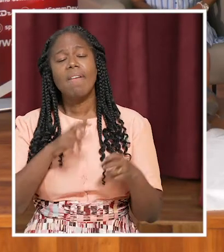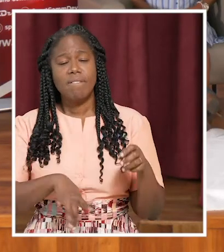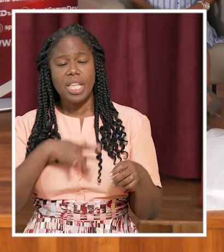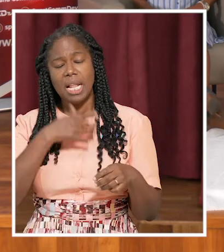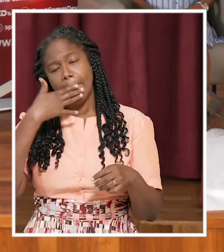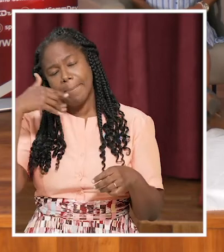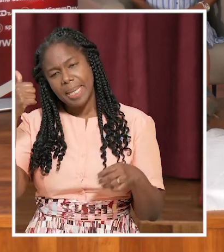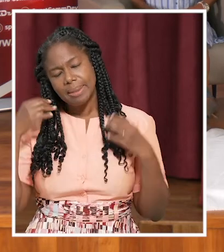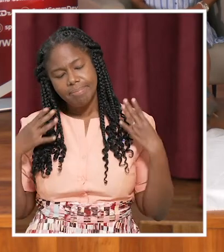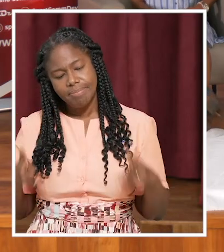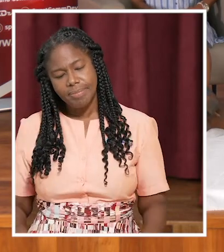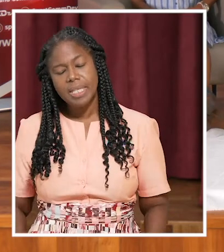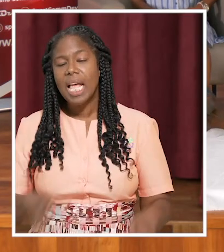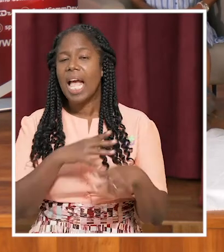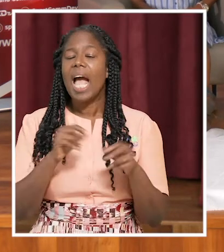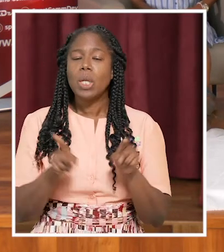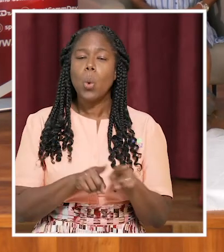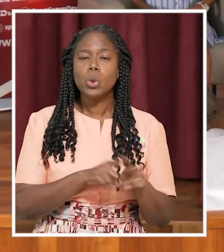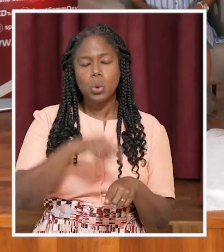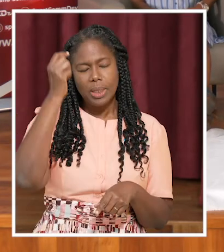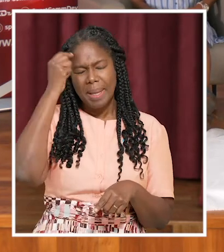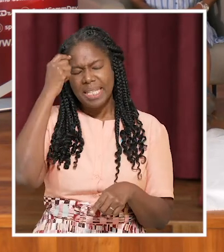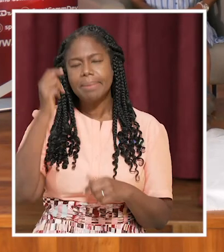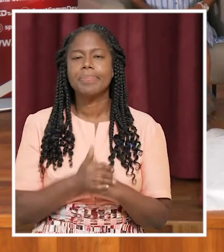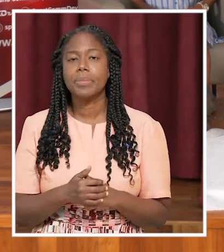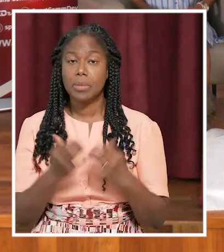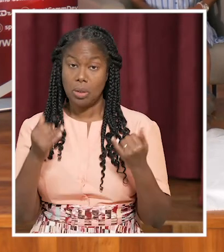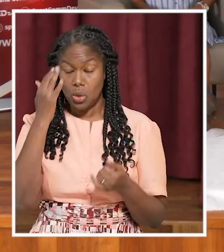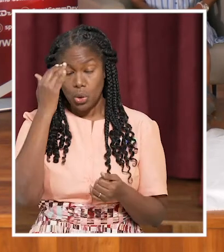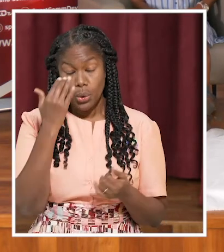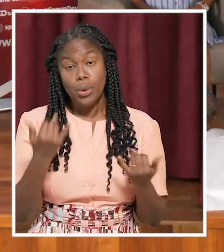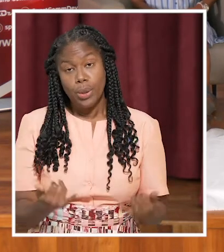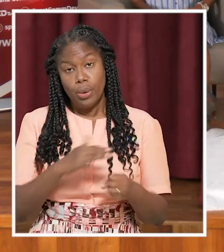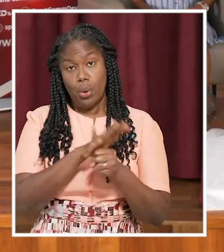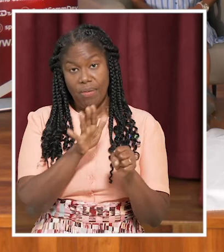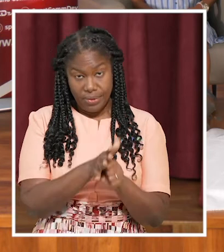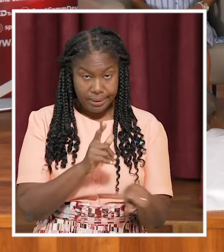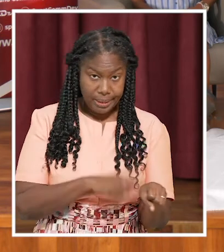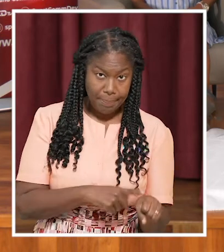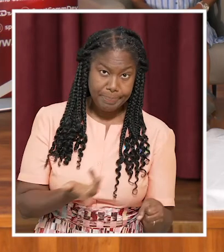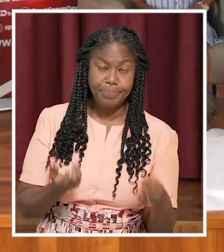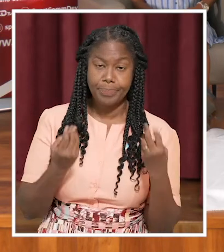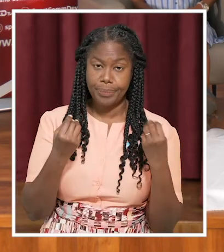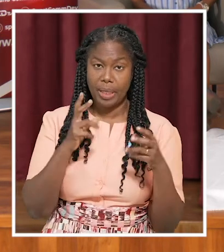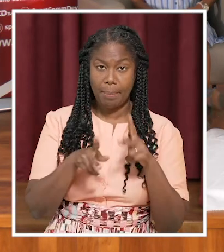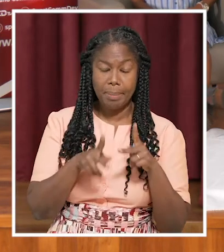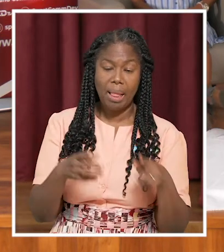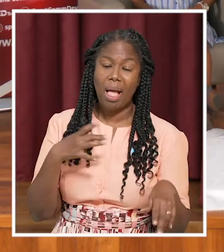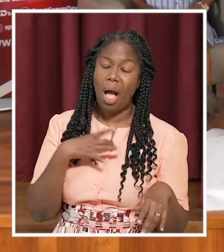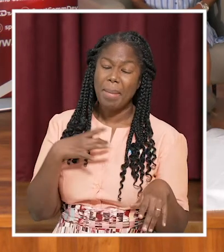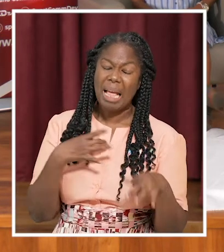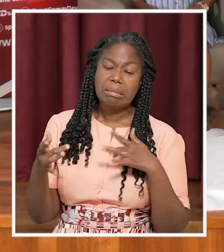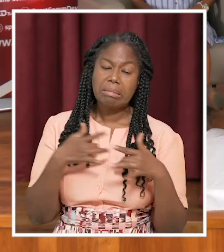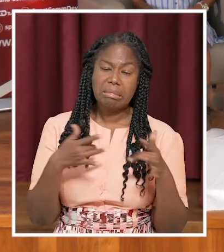and will relate mentally. And then we know that in this pandemic as well, because a lot of people are working from home, there